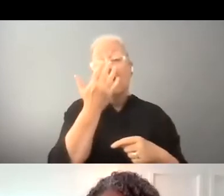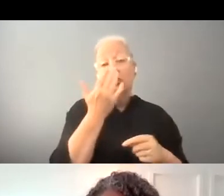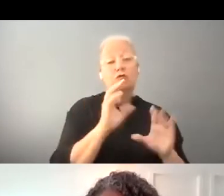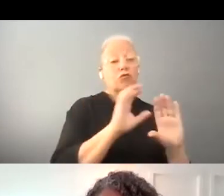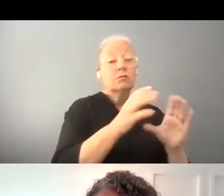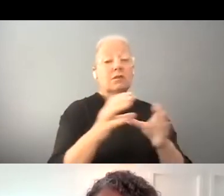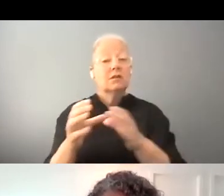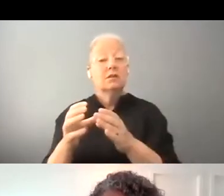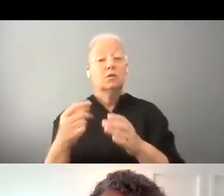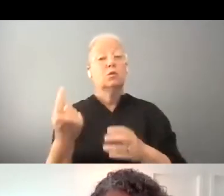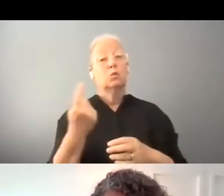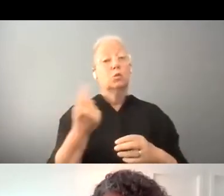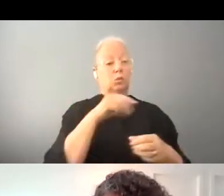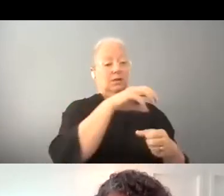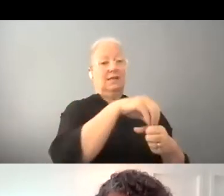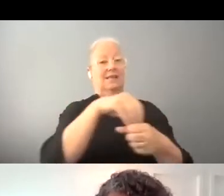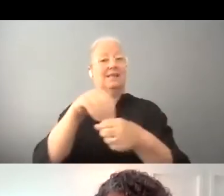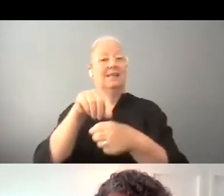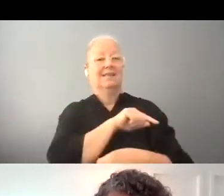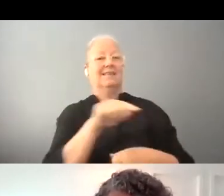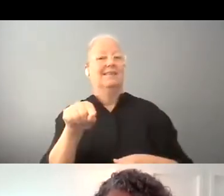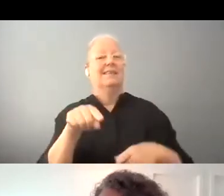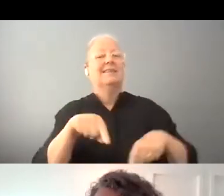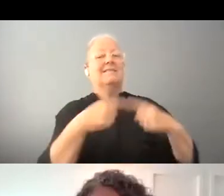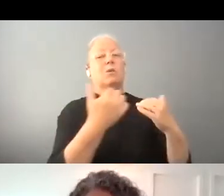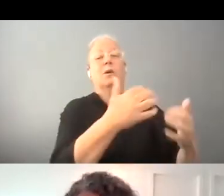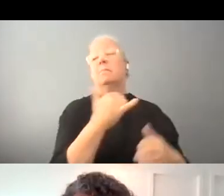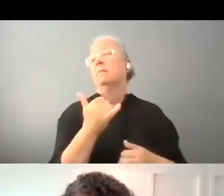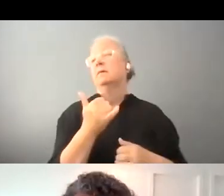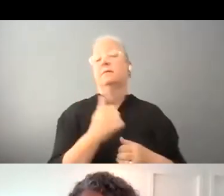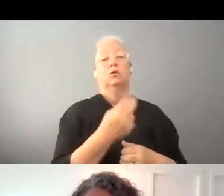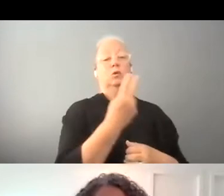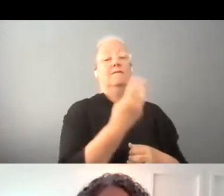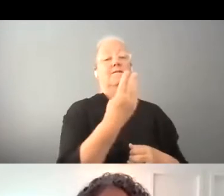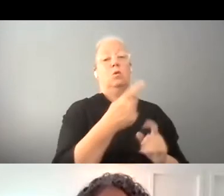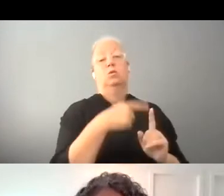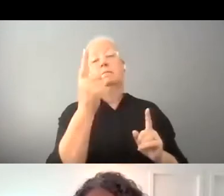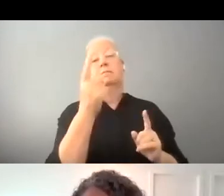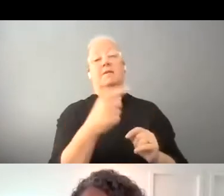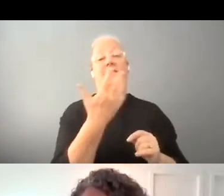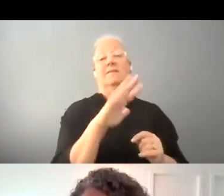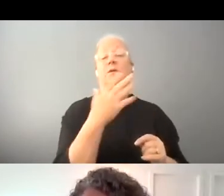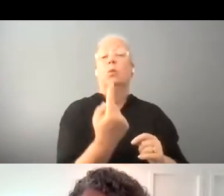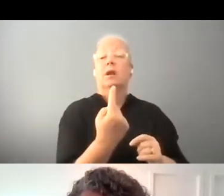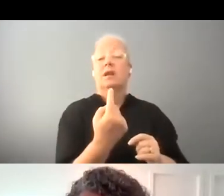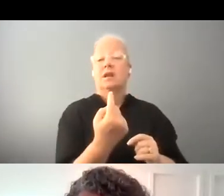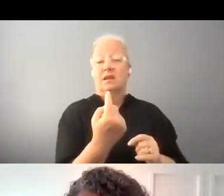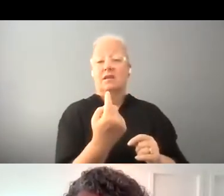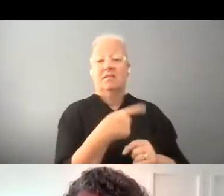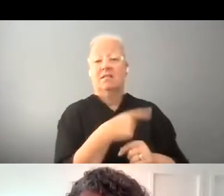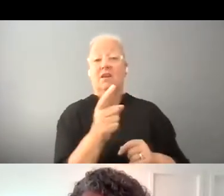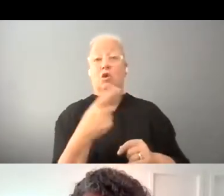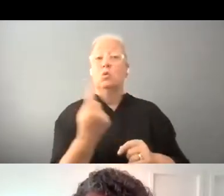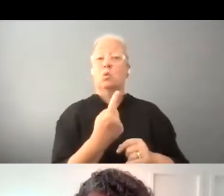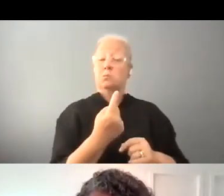into that. And so it could be like 24 up to 51 who we've seen actually have come on board